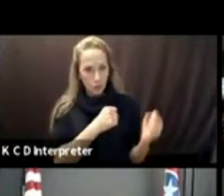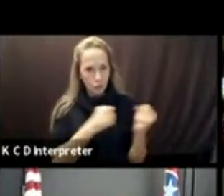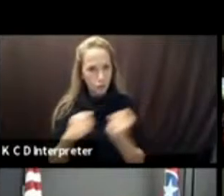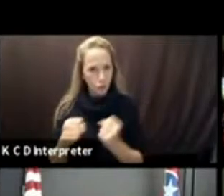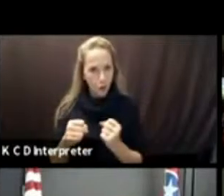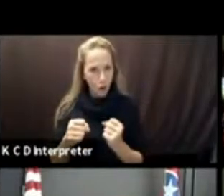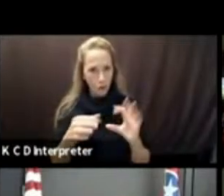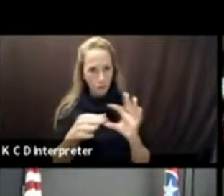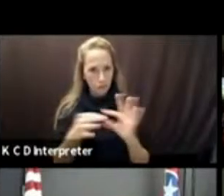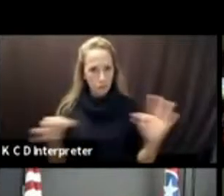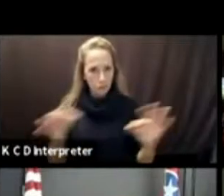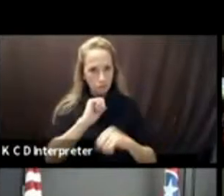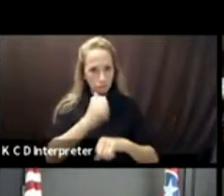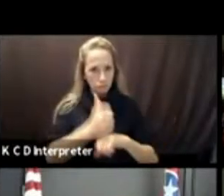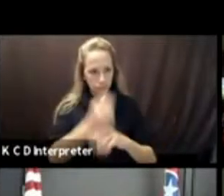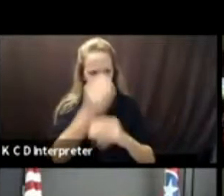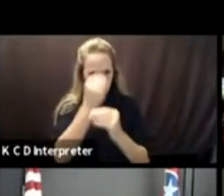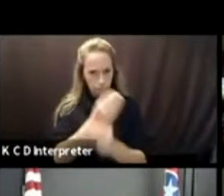statement regarding this.